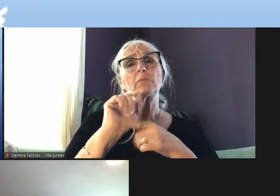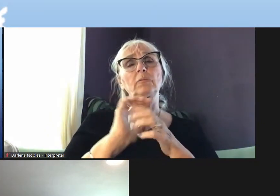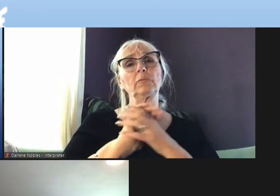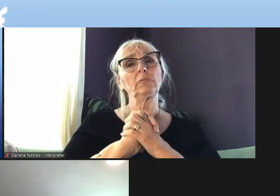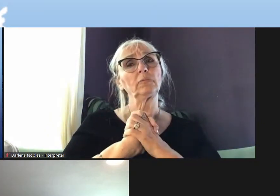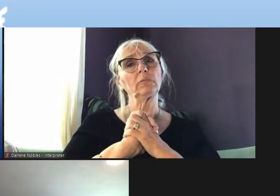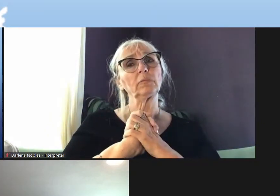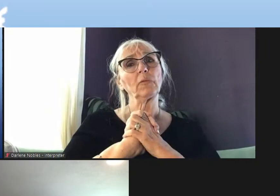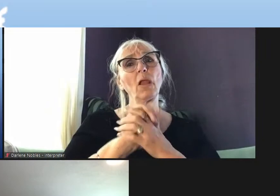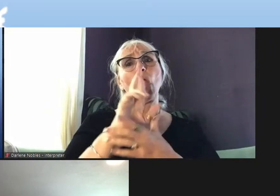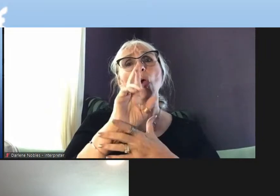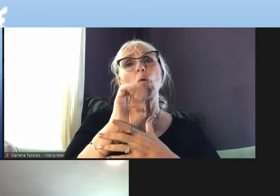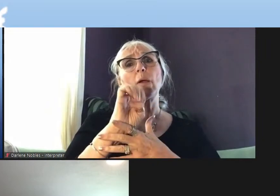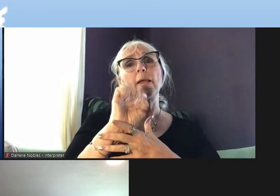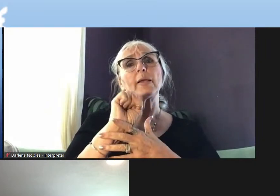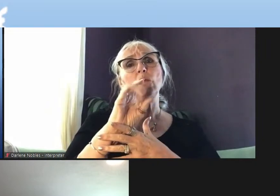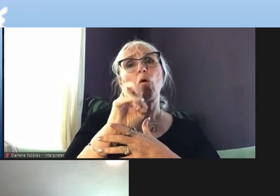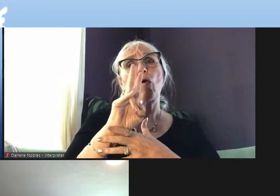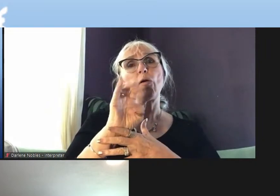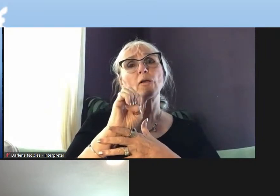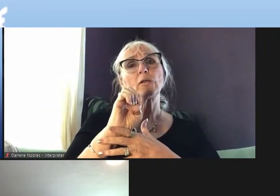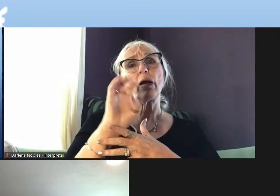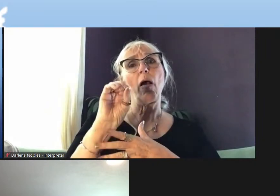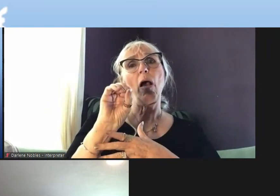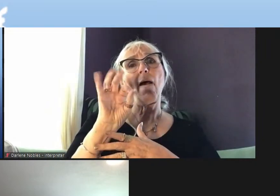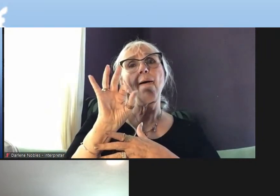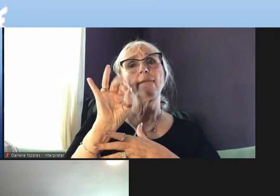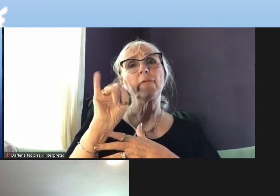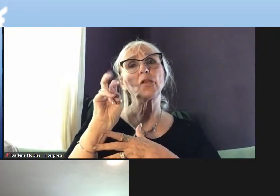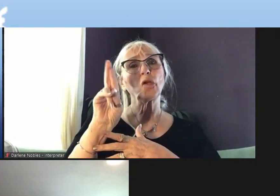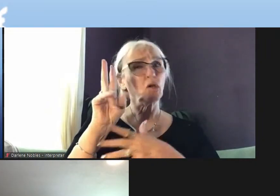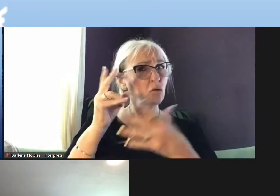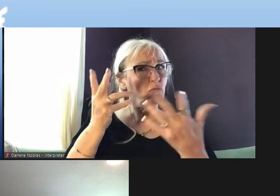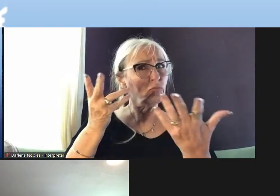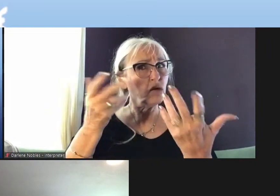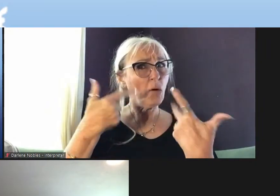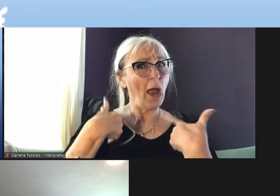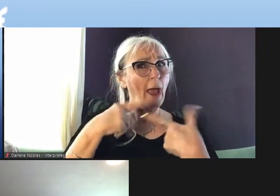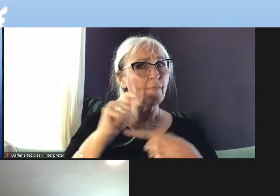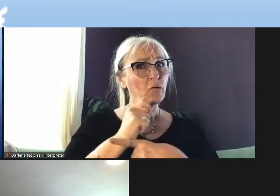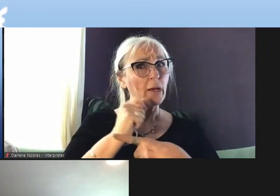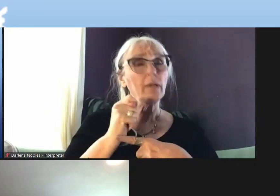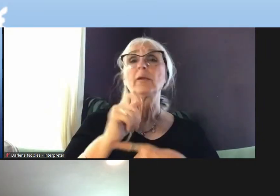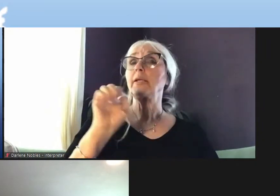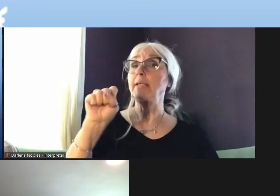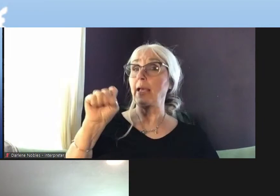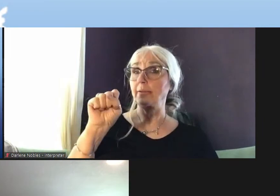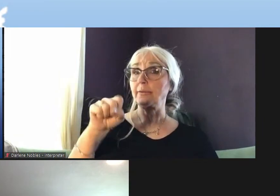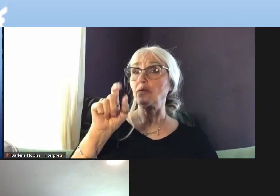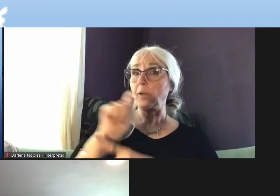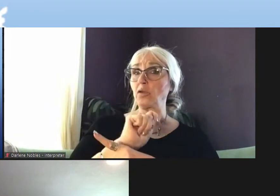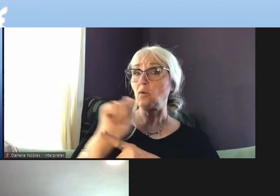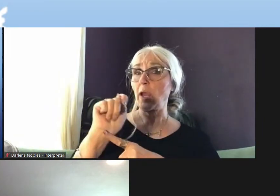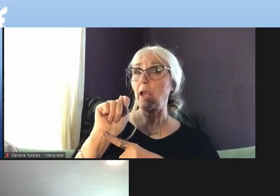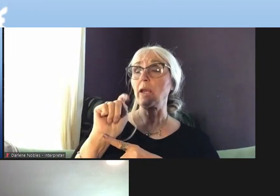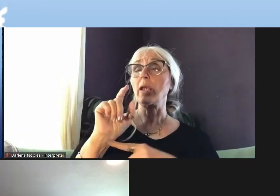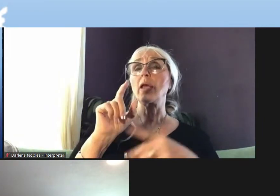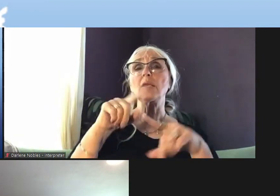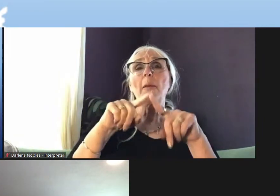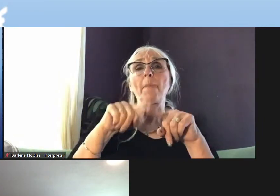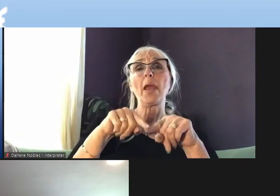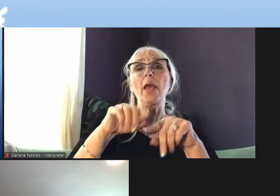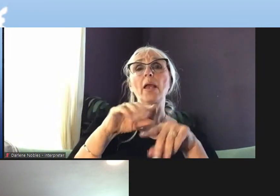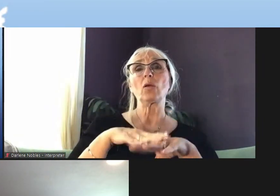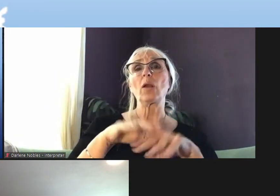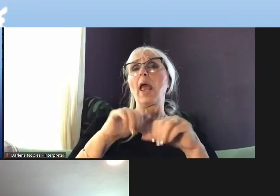resource officer? Is there some training that goes into? There is. So it depends on the route that we go.